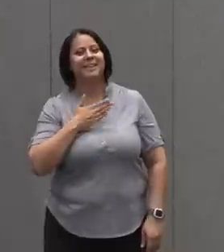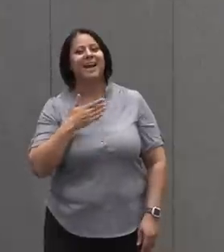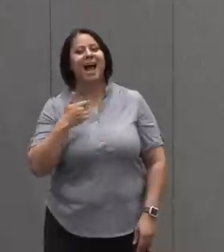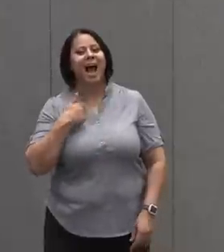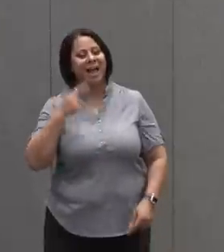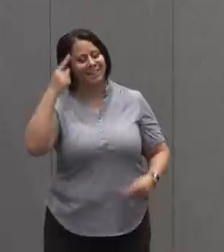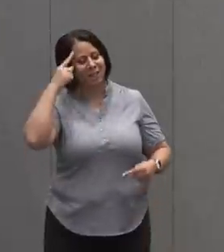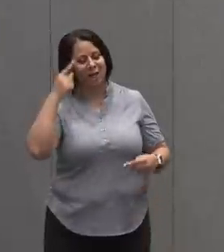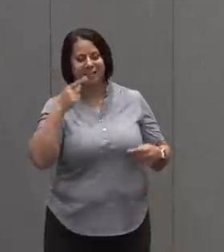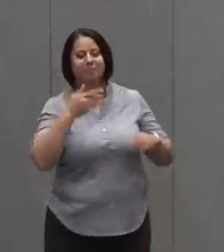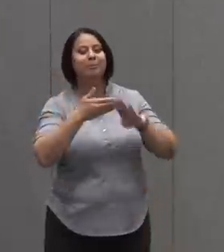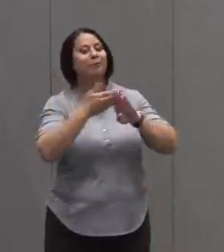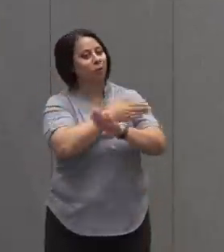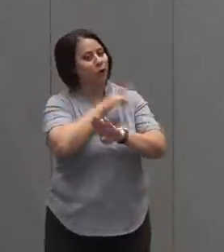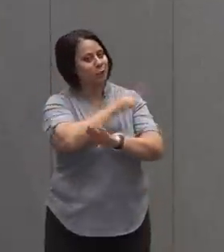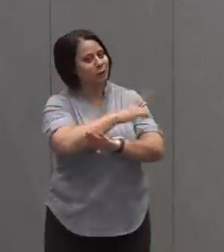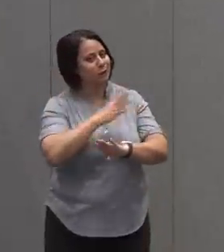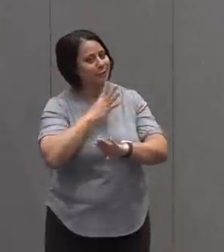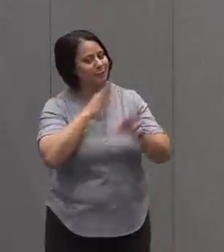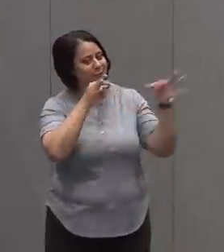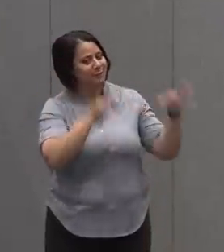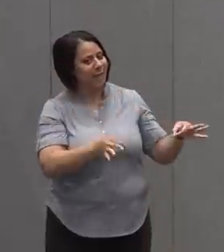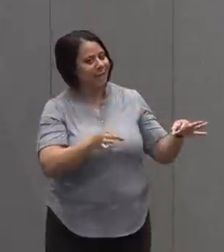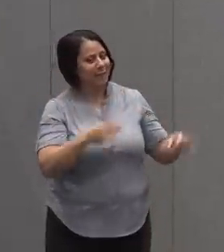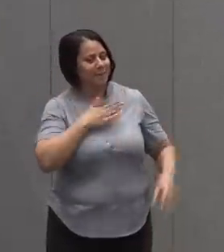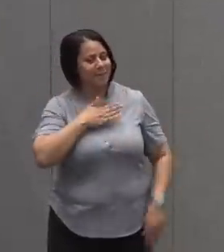to talk. So I rearranged mine to